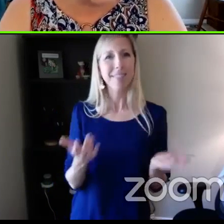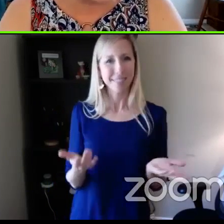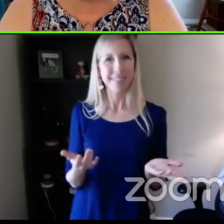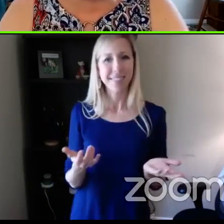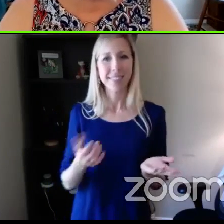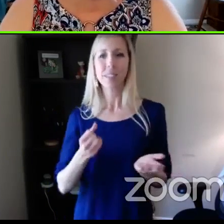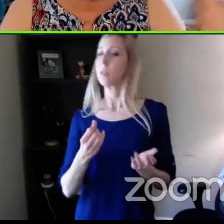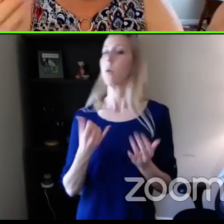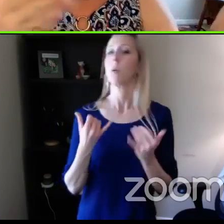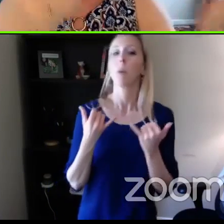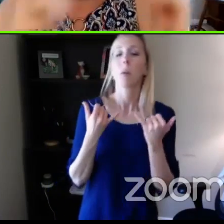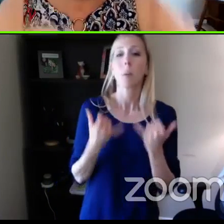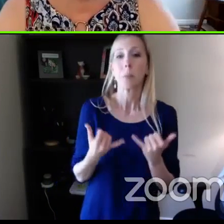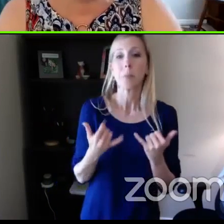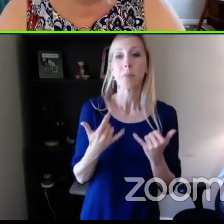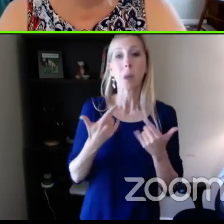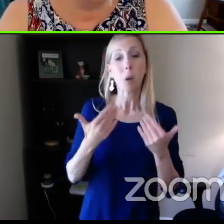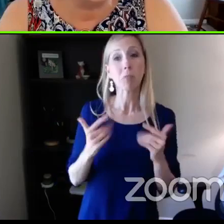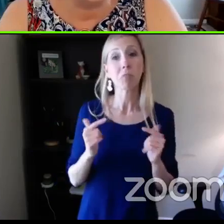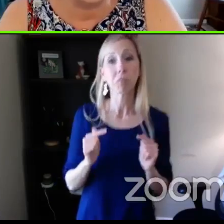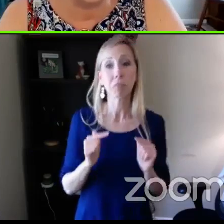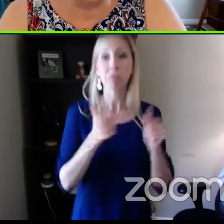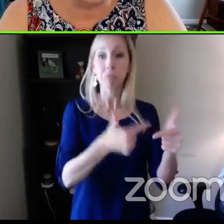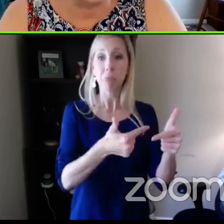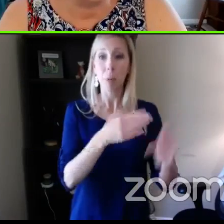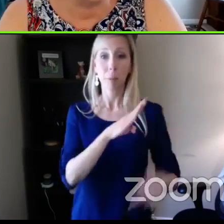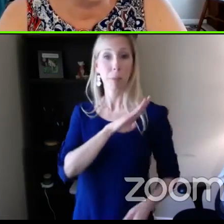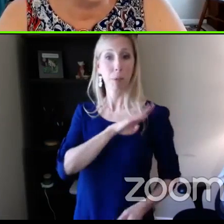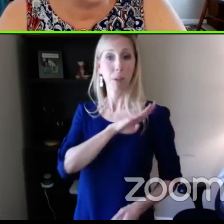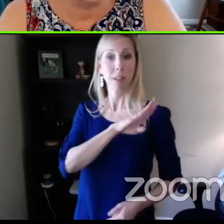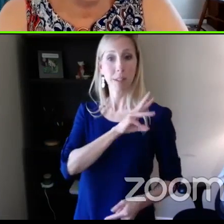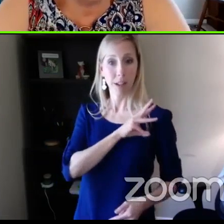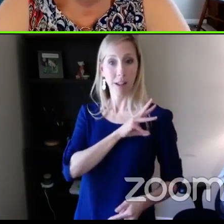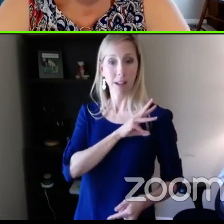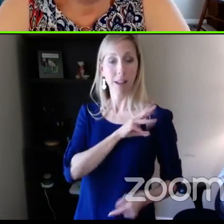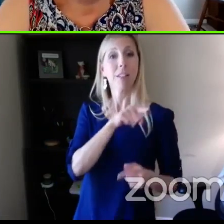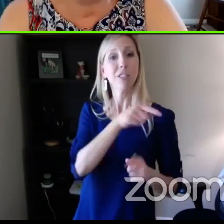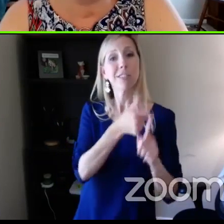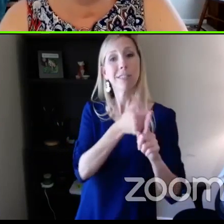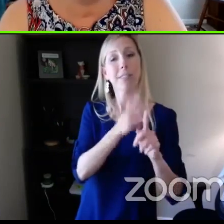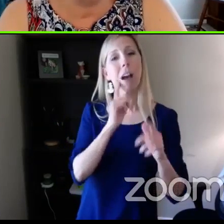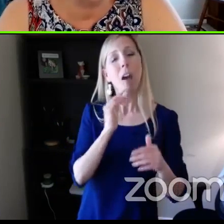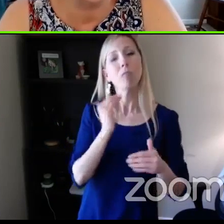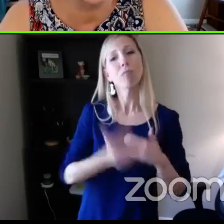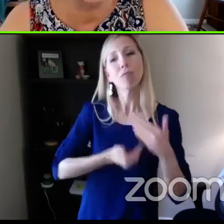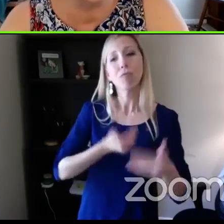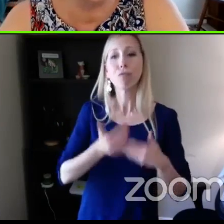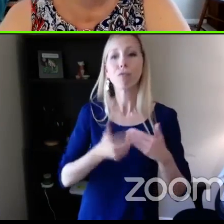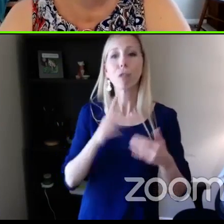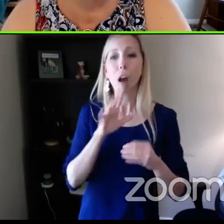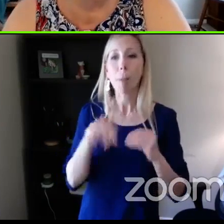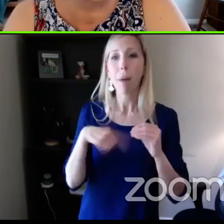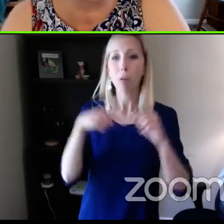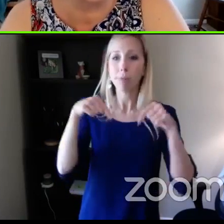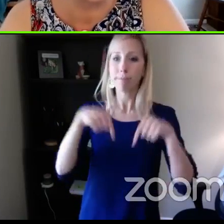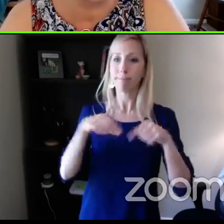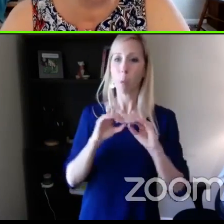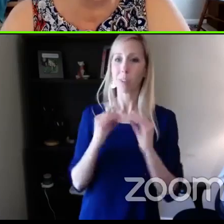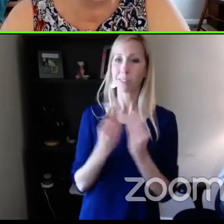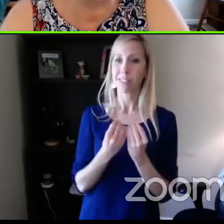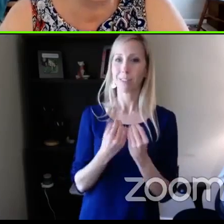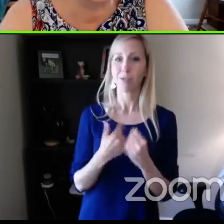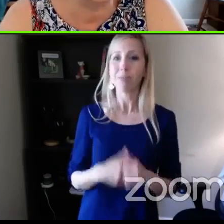this point, I'm going to let Brenda take the lead and walk us through and talk about supporting success for children with hearing